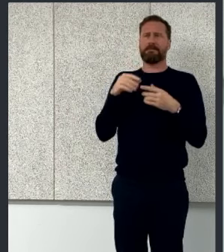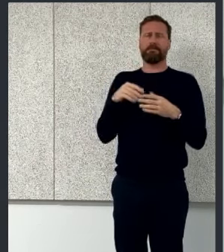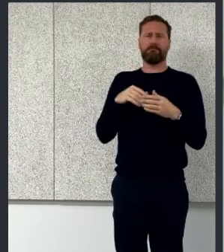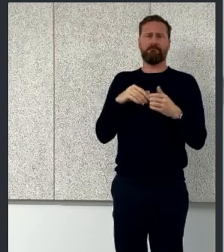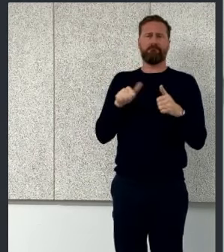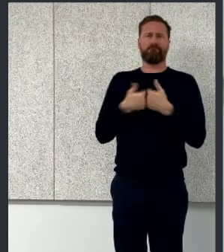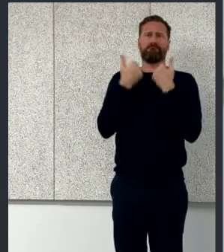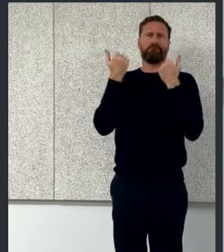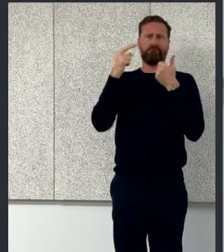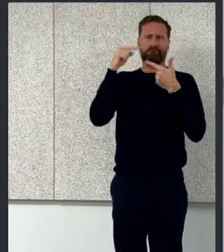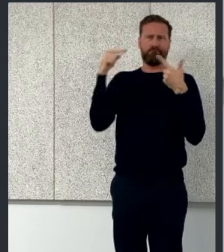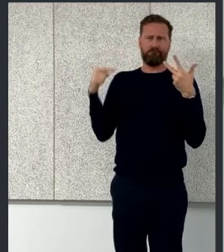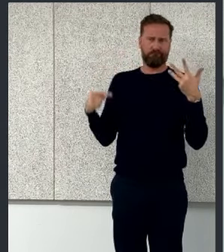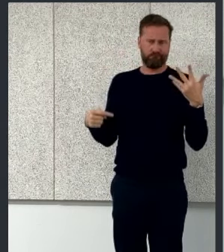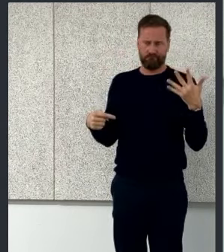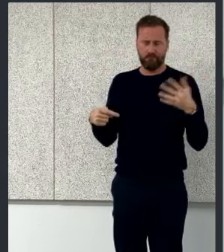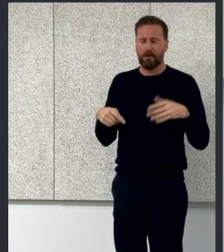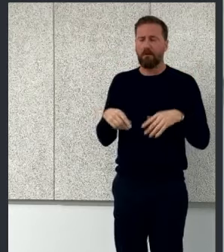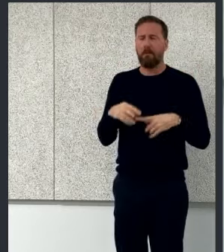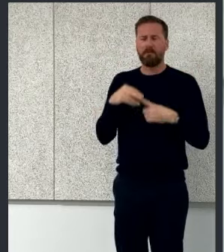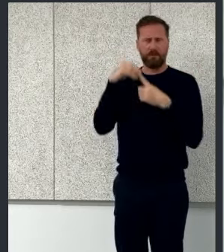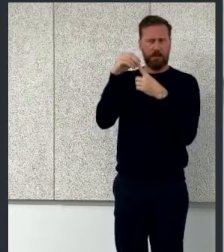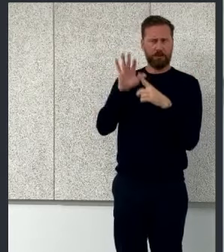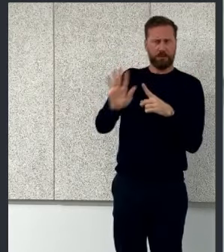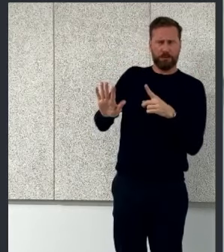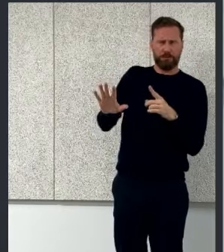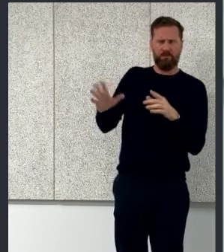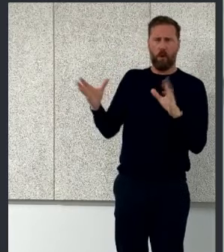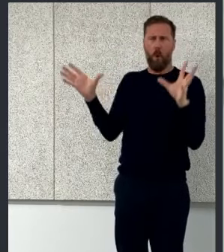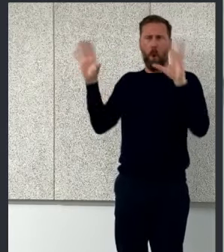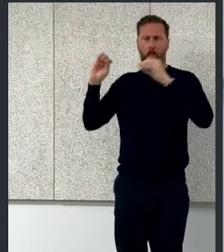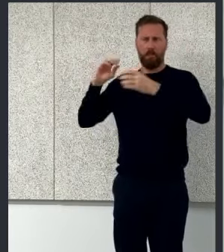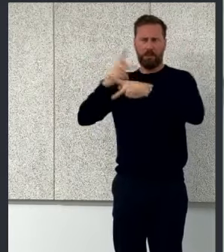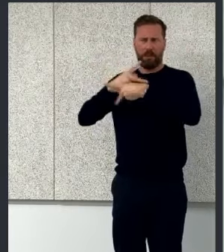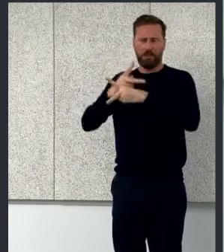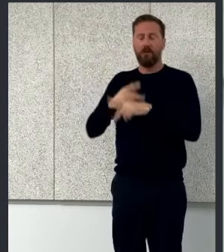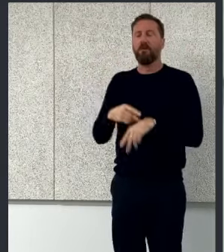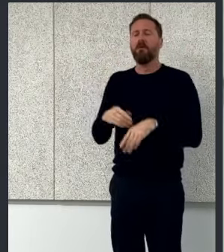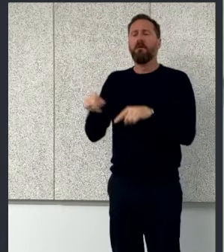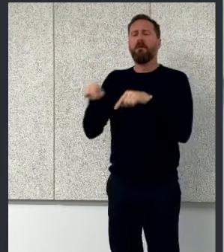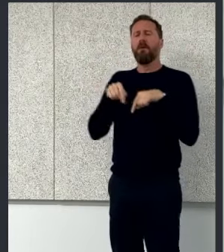think that there are really interesting ways